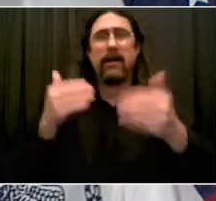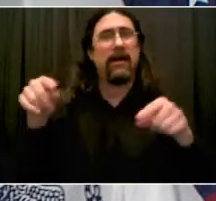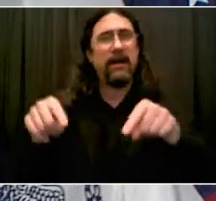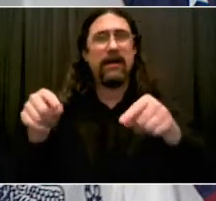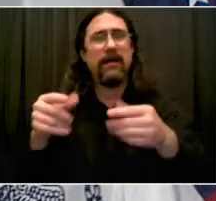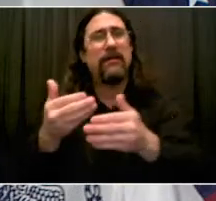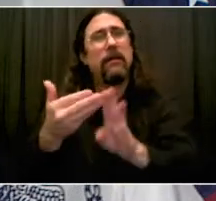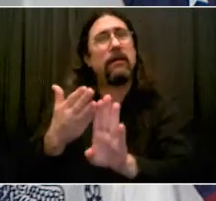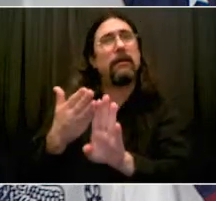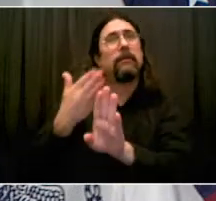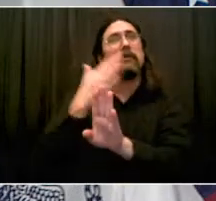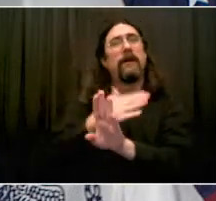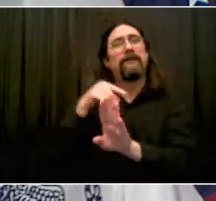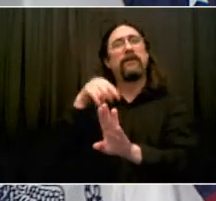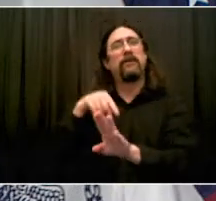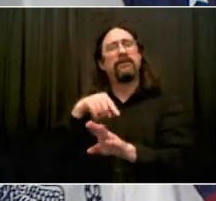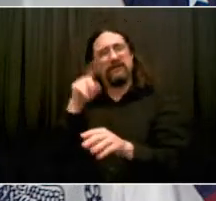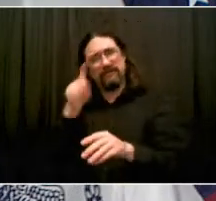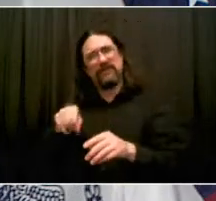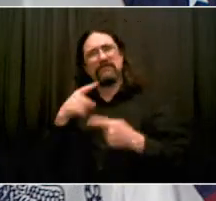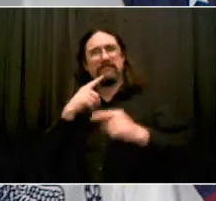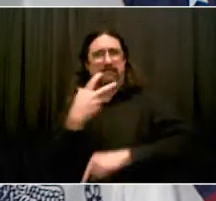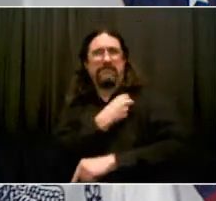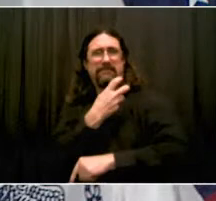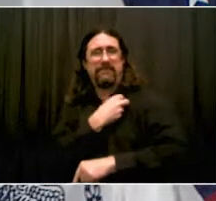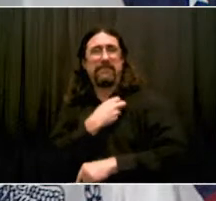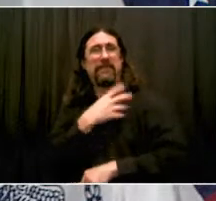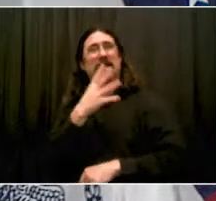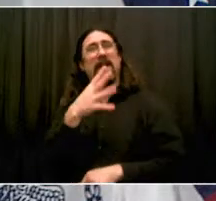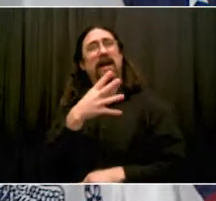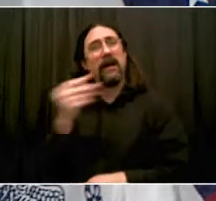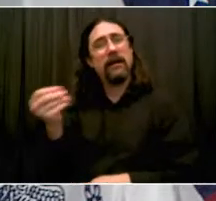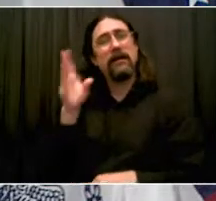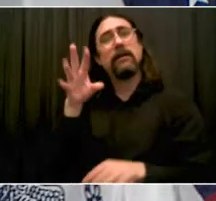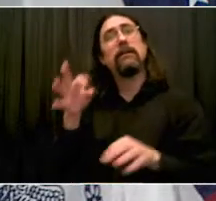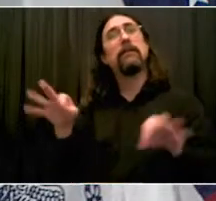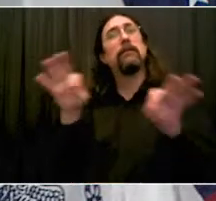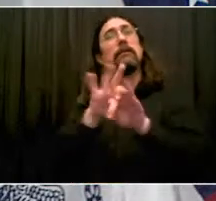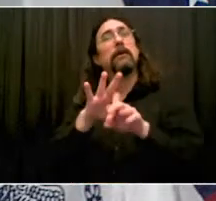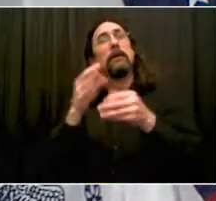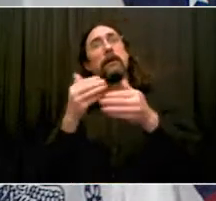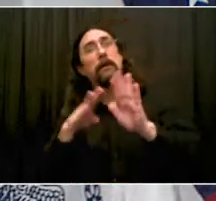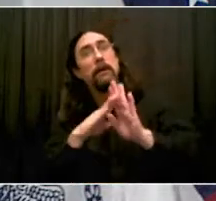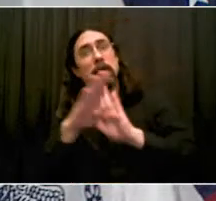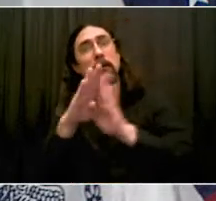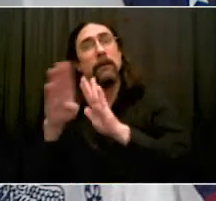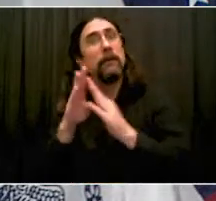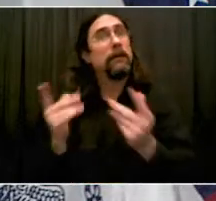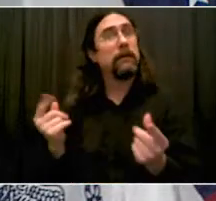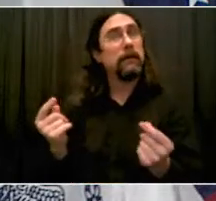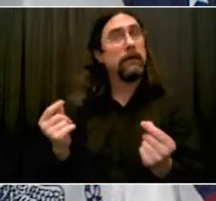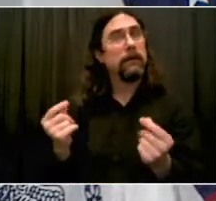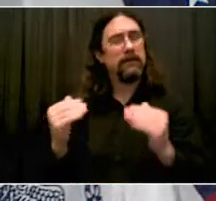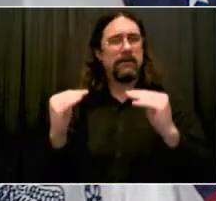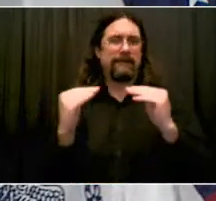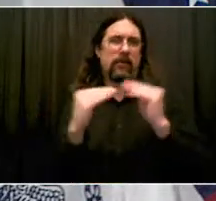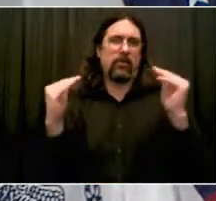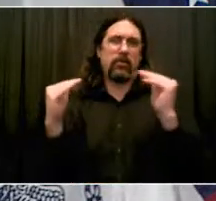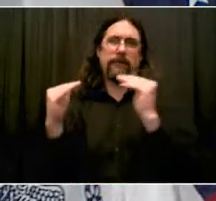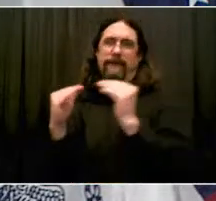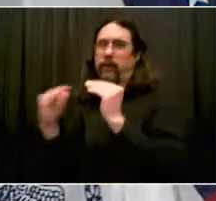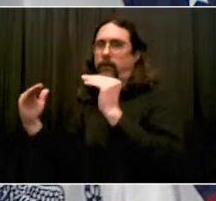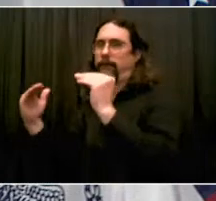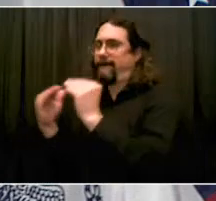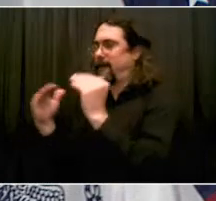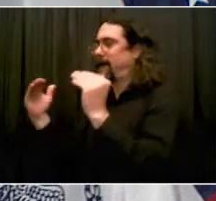challenges that people have been through. And we can do that because we've learned in this city how to reach people in ways far